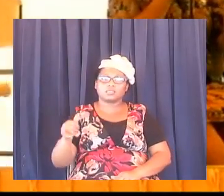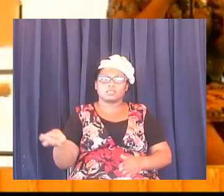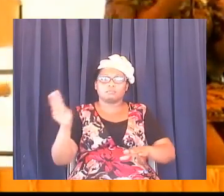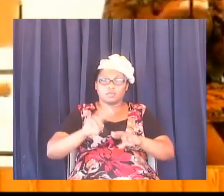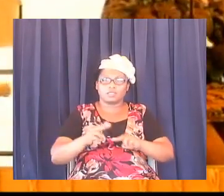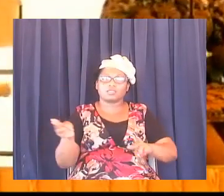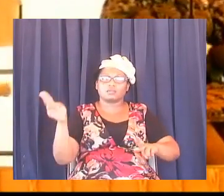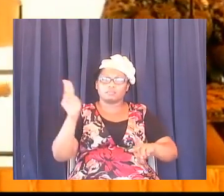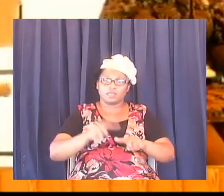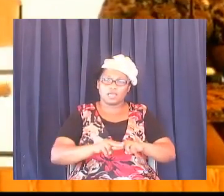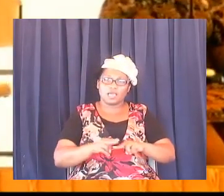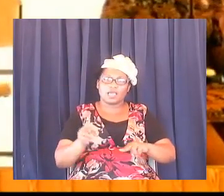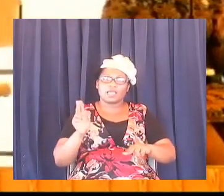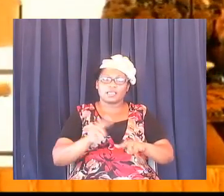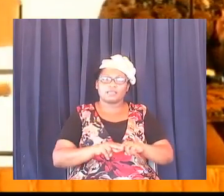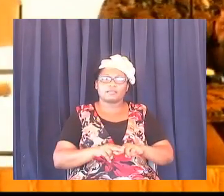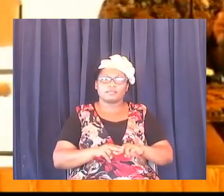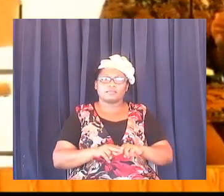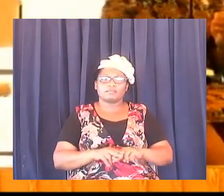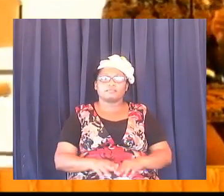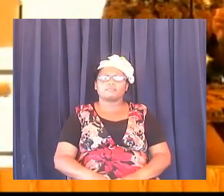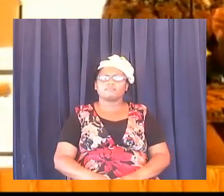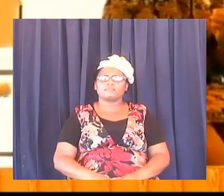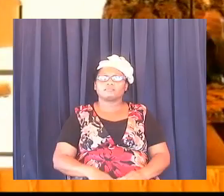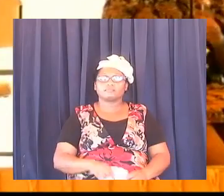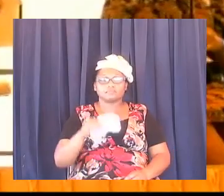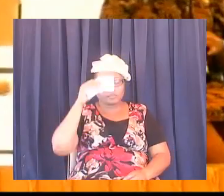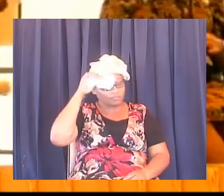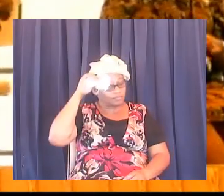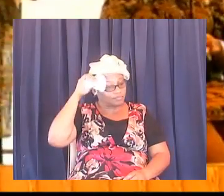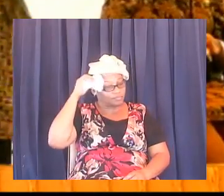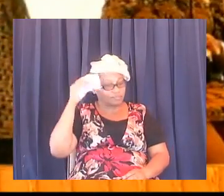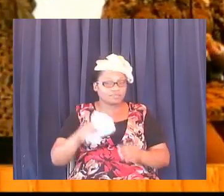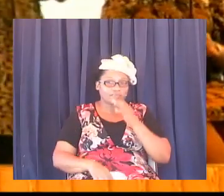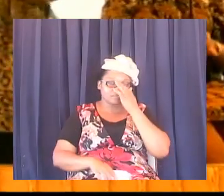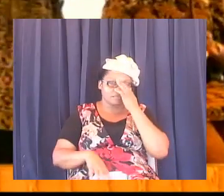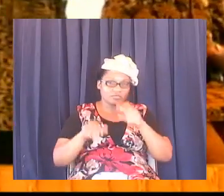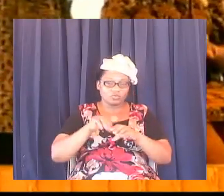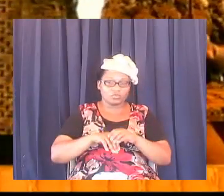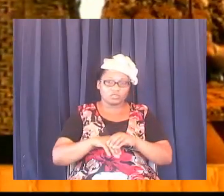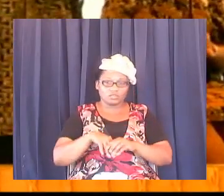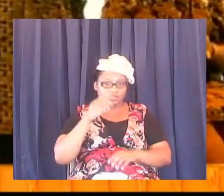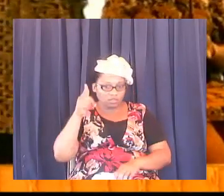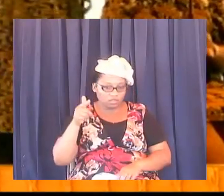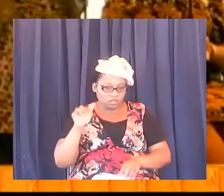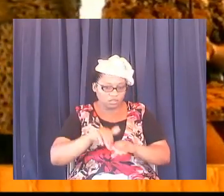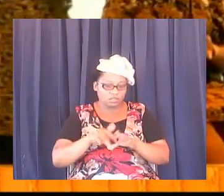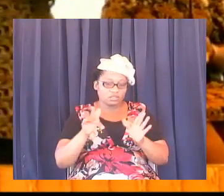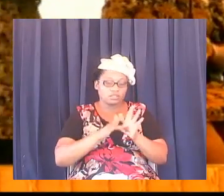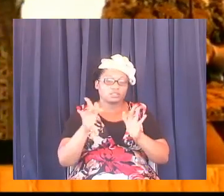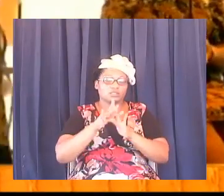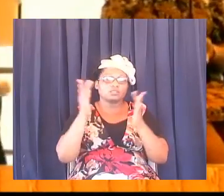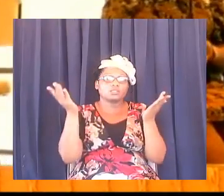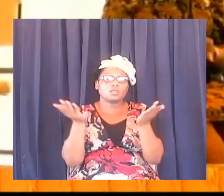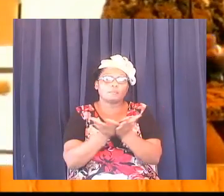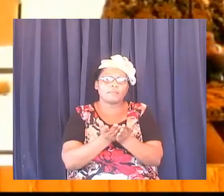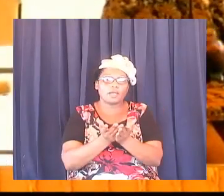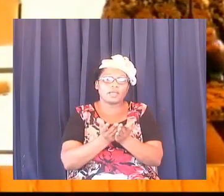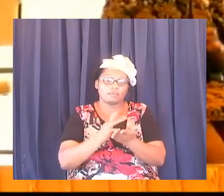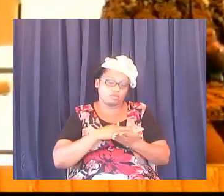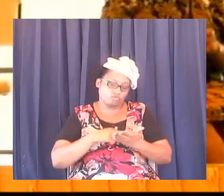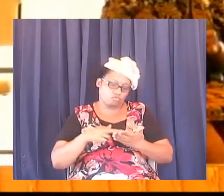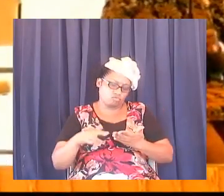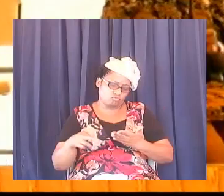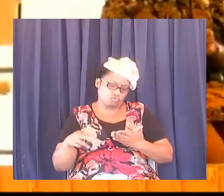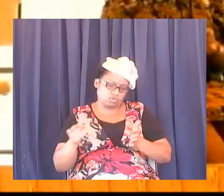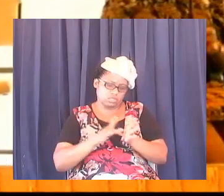Hallelujah. I want to tell you that when you look in the Bible, when you read the Bible,